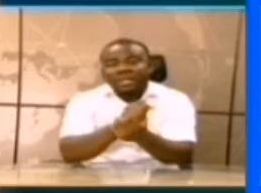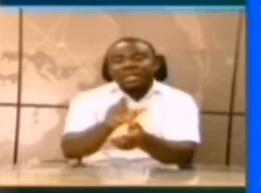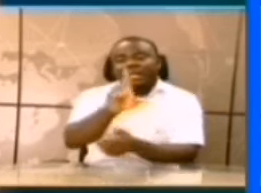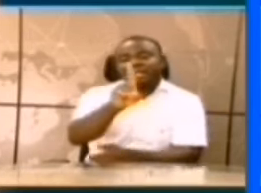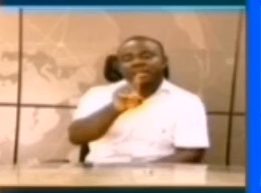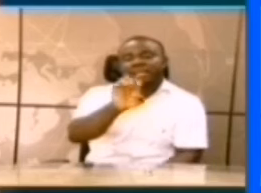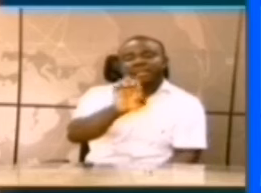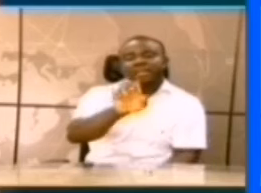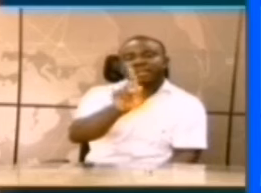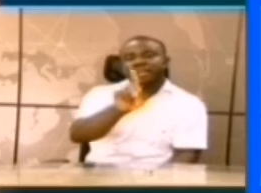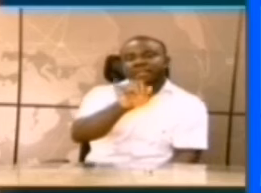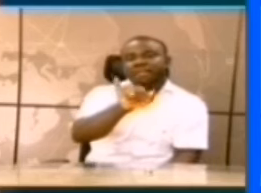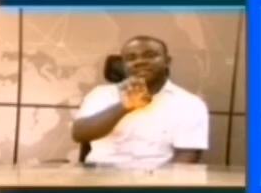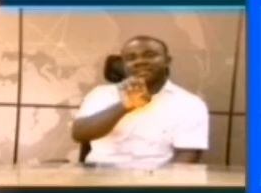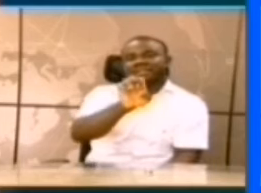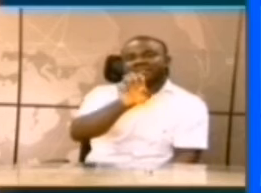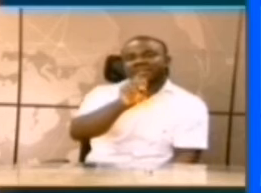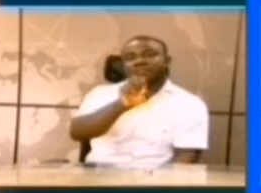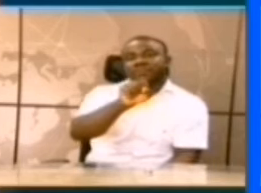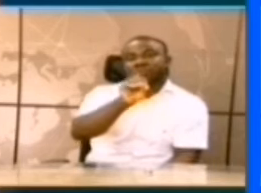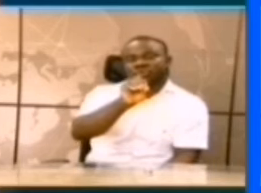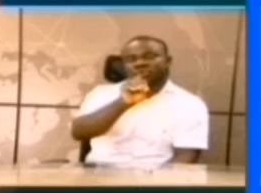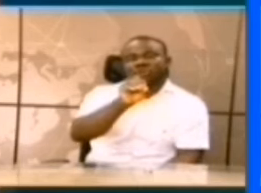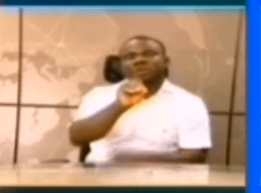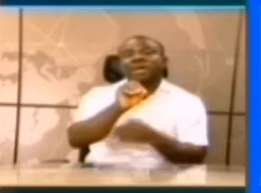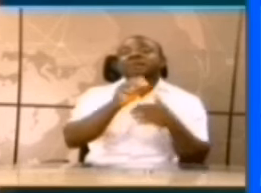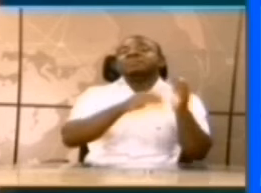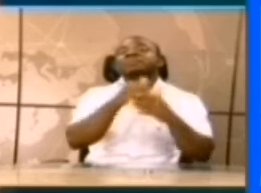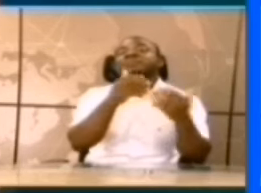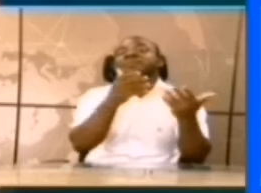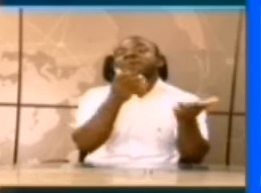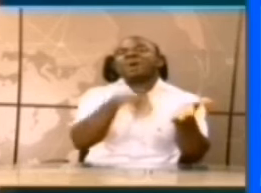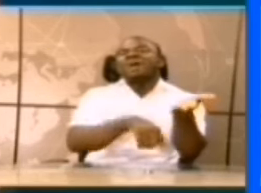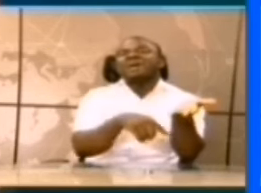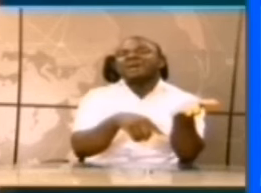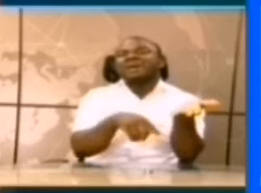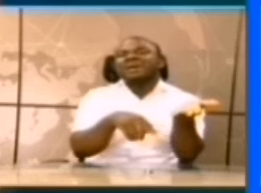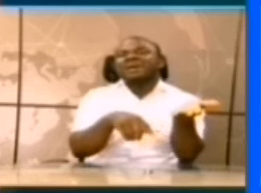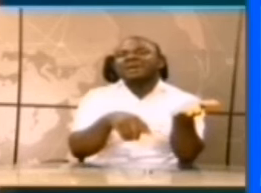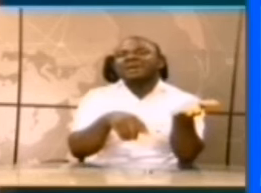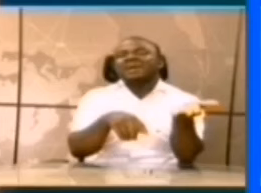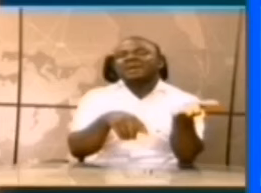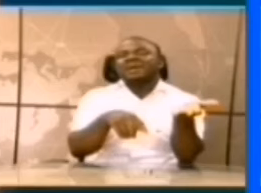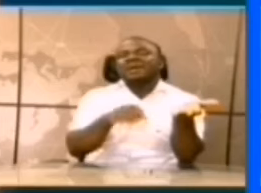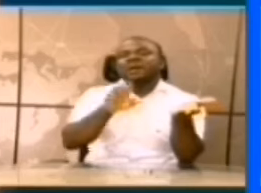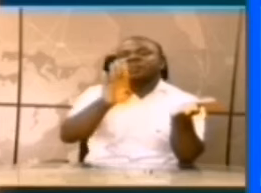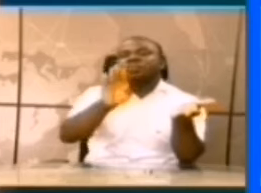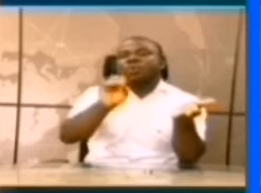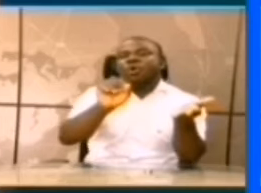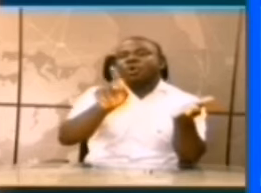I work room, A line, B line, C line, D line, F line, yeah, then it's one. Tafo, then why